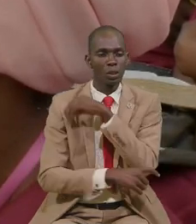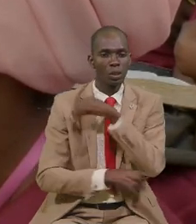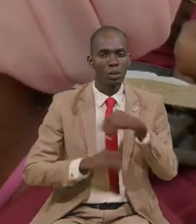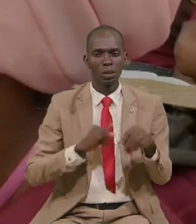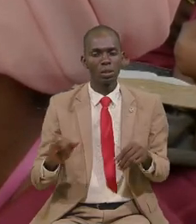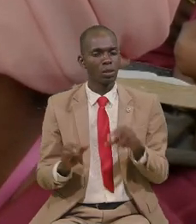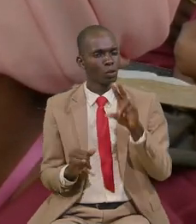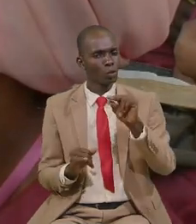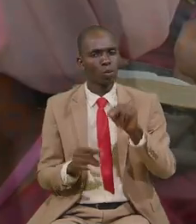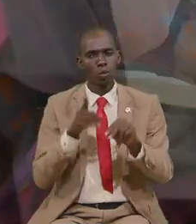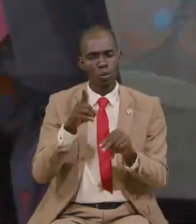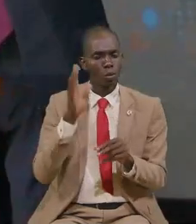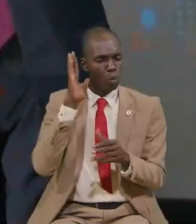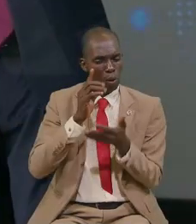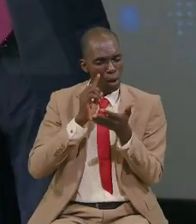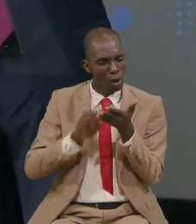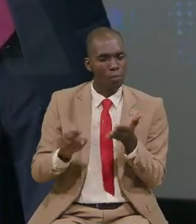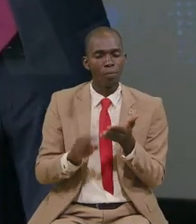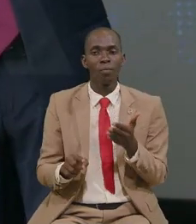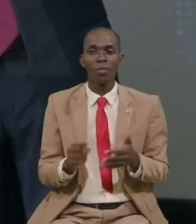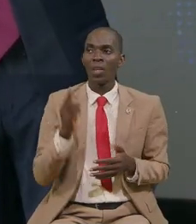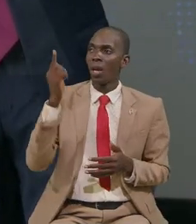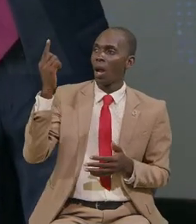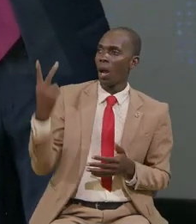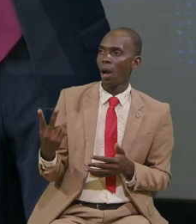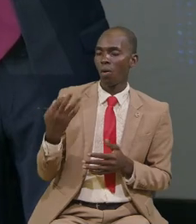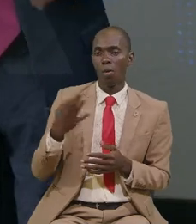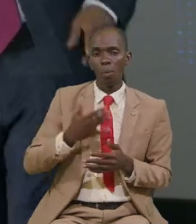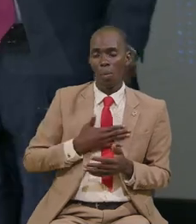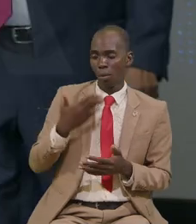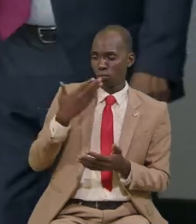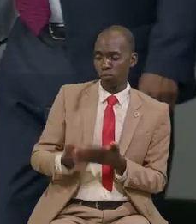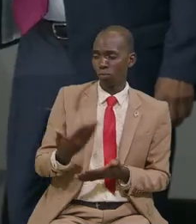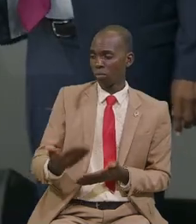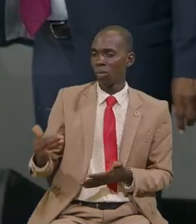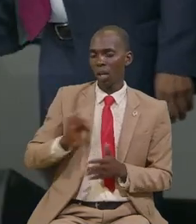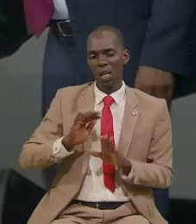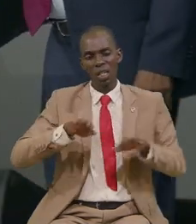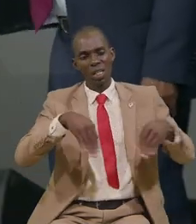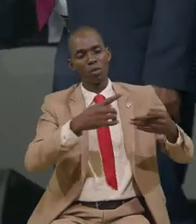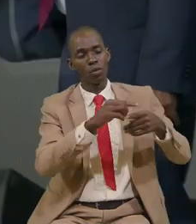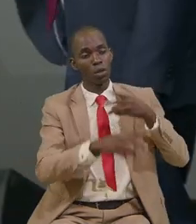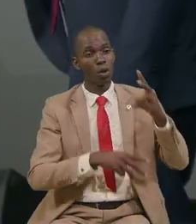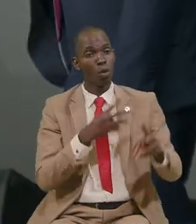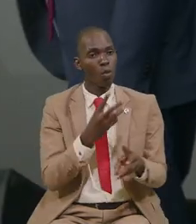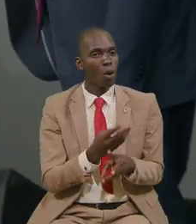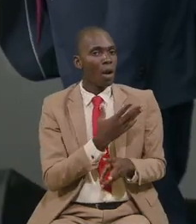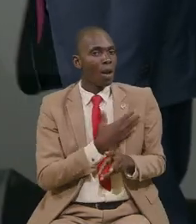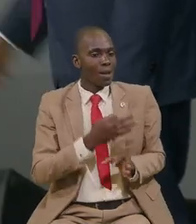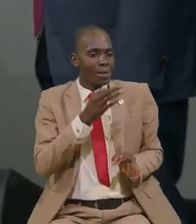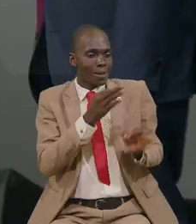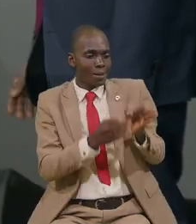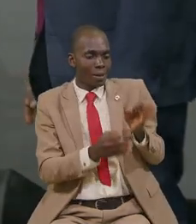You observe. Half of my goods have I given to the poor, and if I have